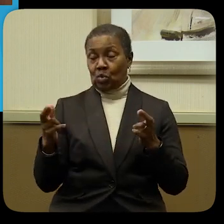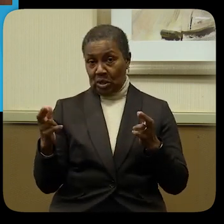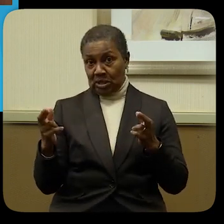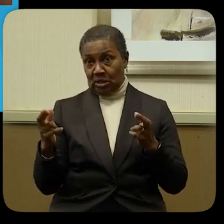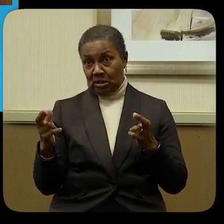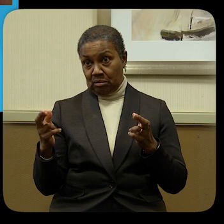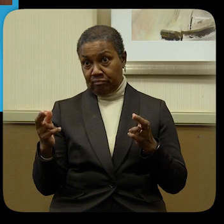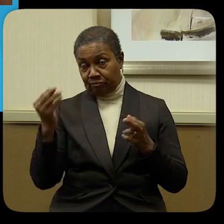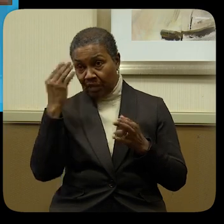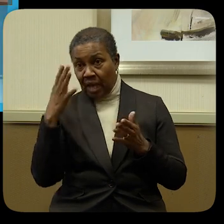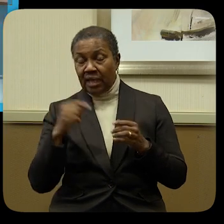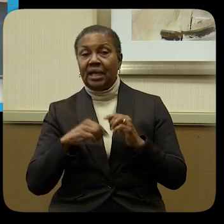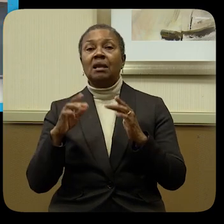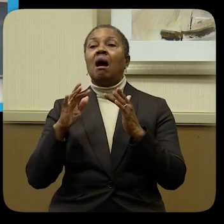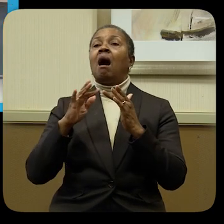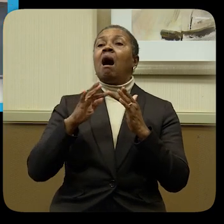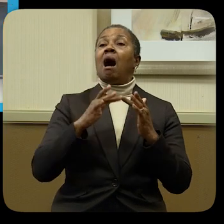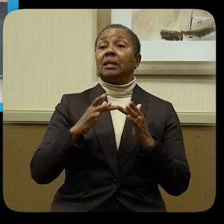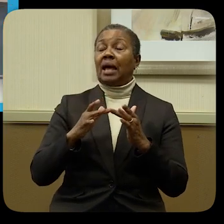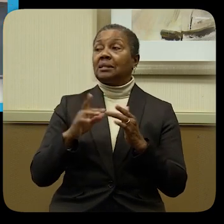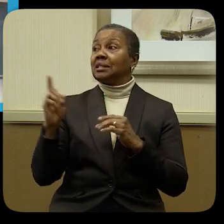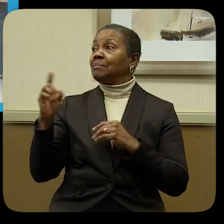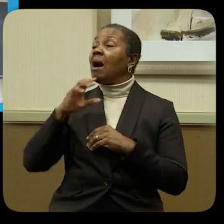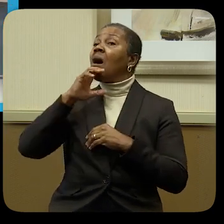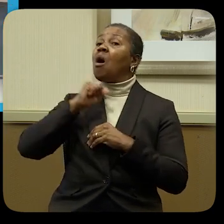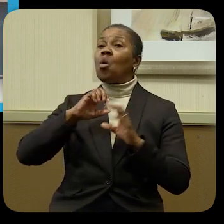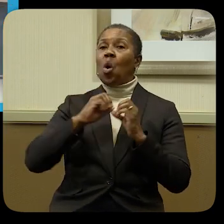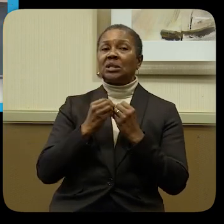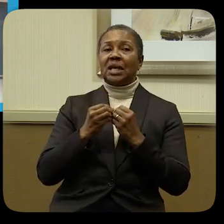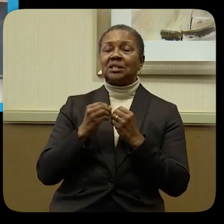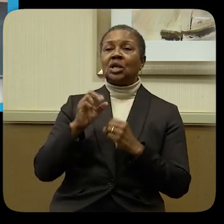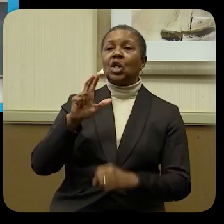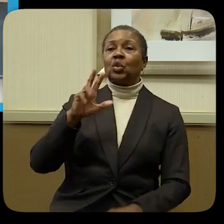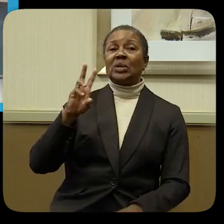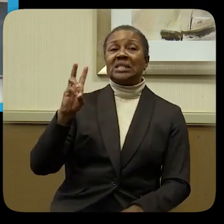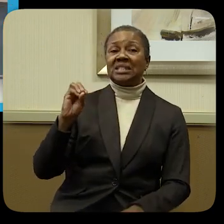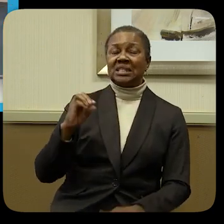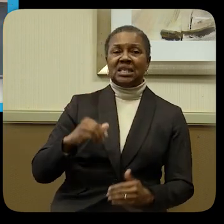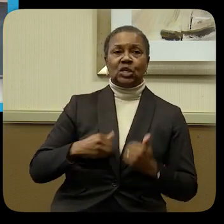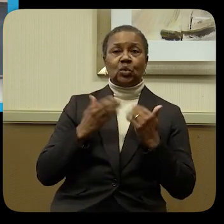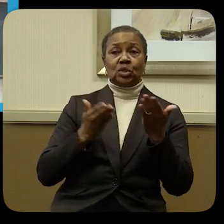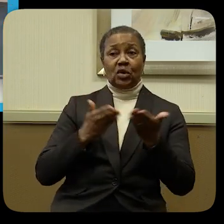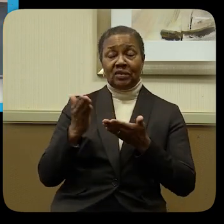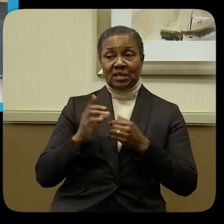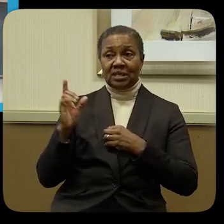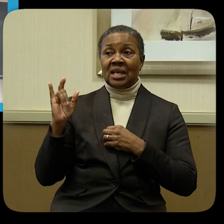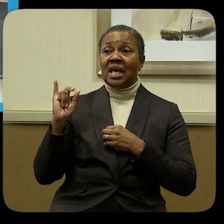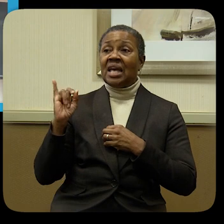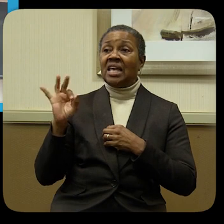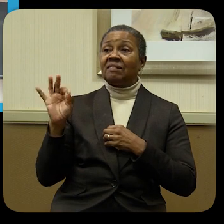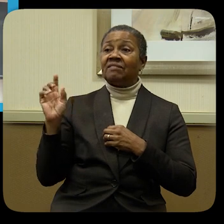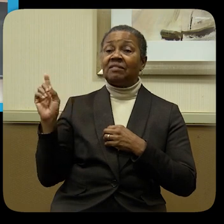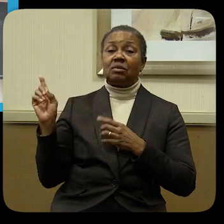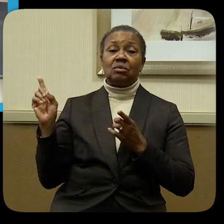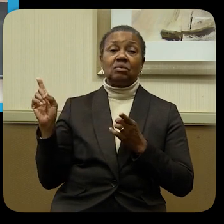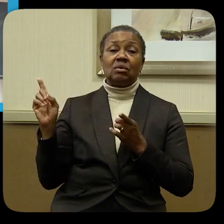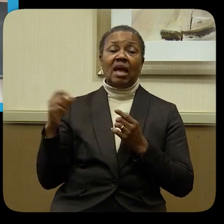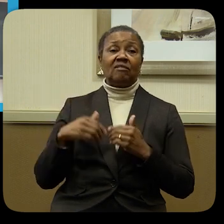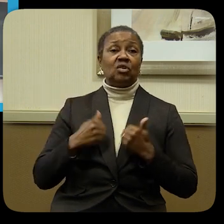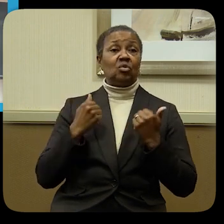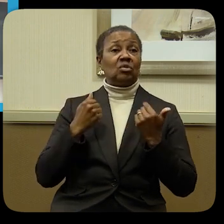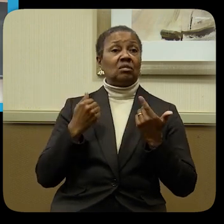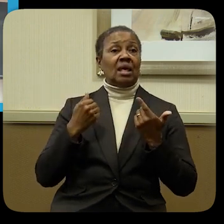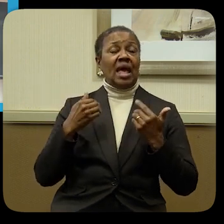then the online ones. So this is my old organization, 360 Youth Services. So if you have youth